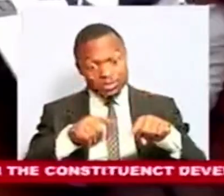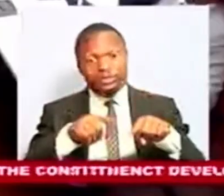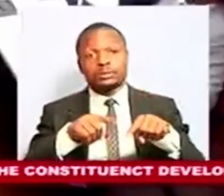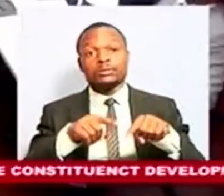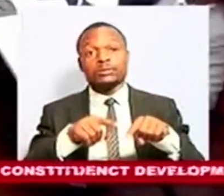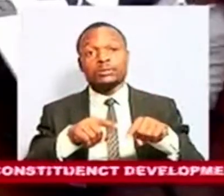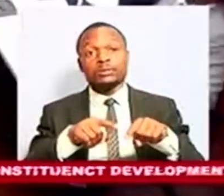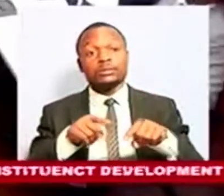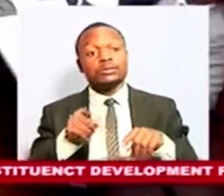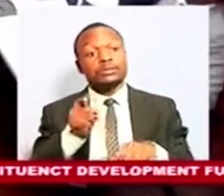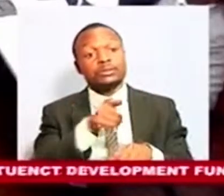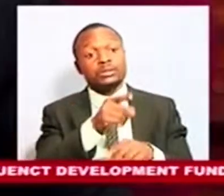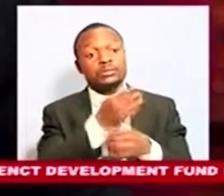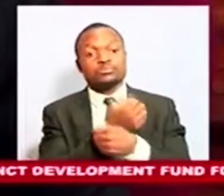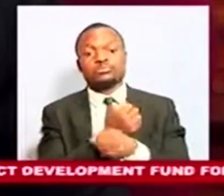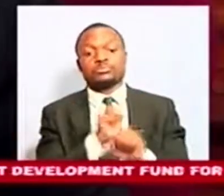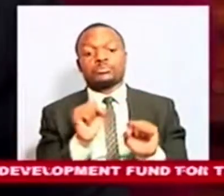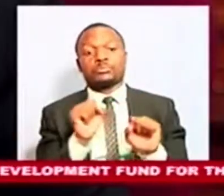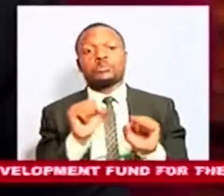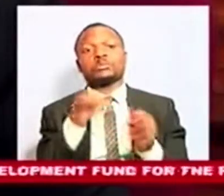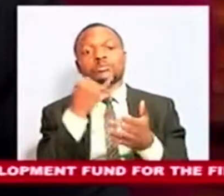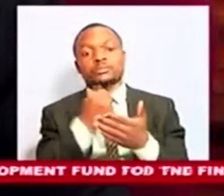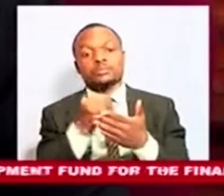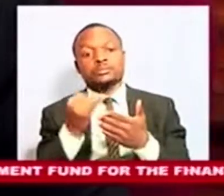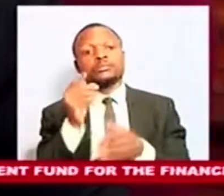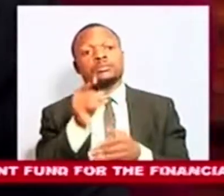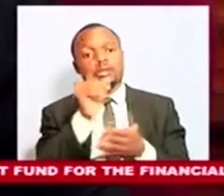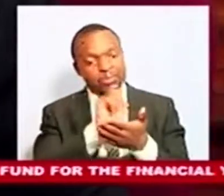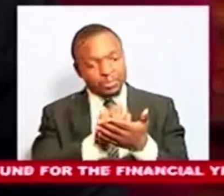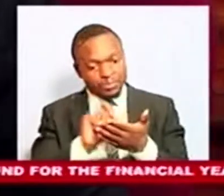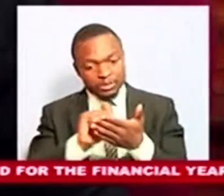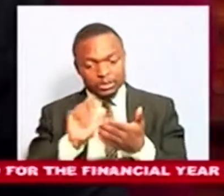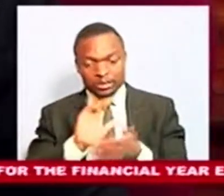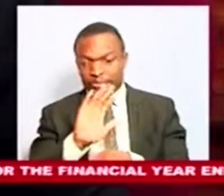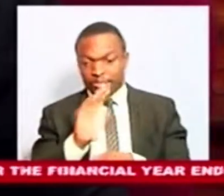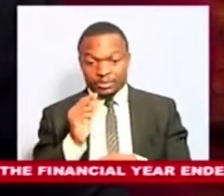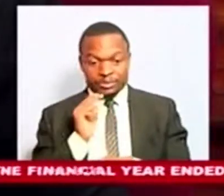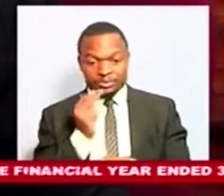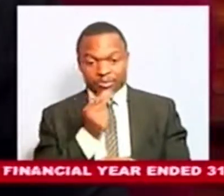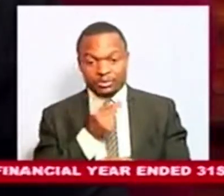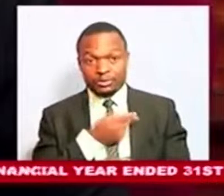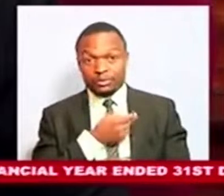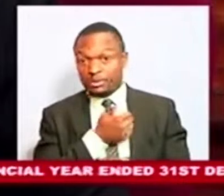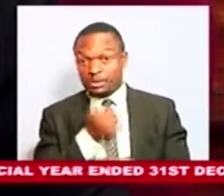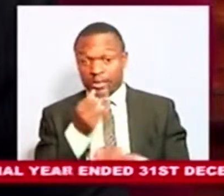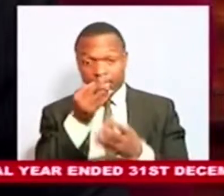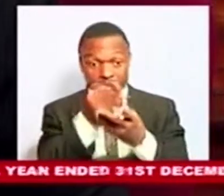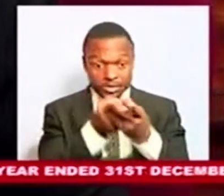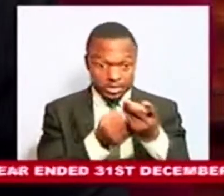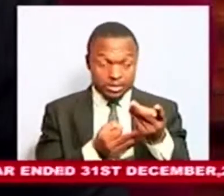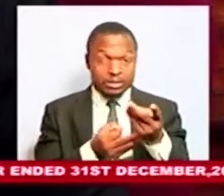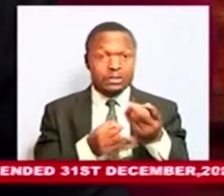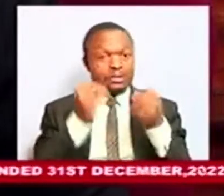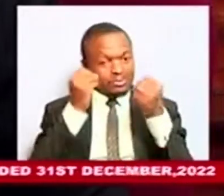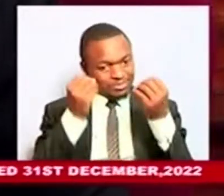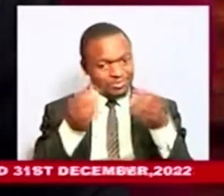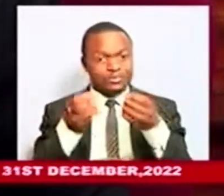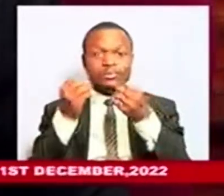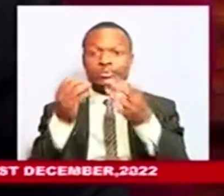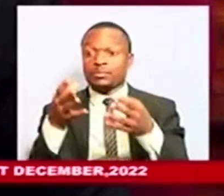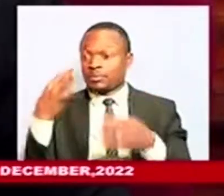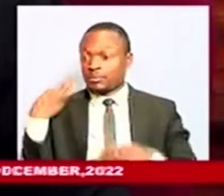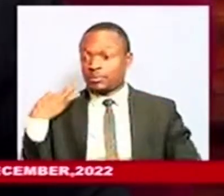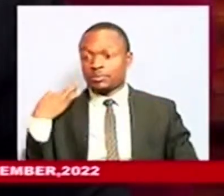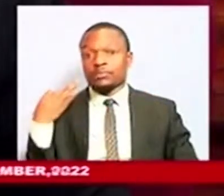finally they had resolved their issues, they did write back to us. There was a certain form which most of the applicants, I think,